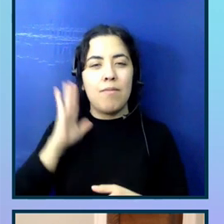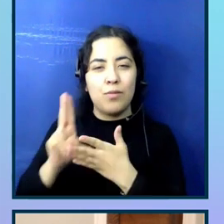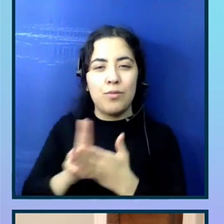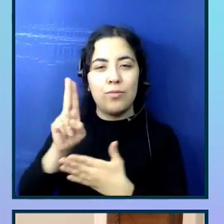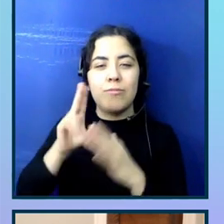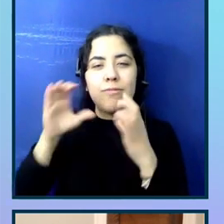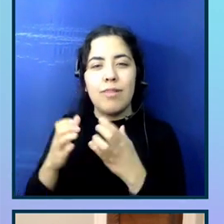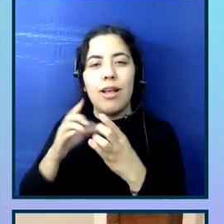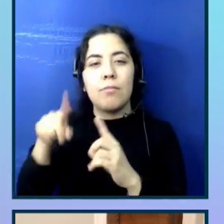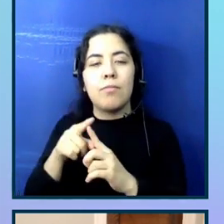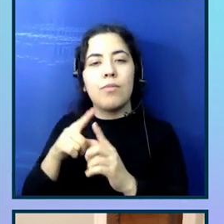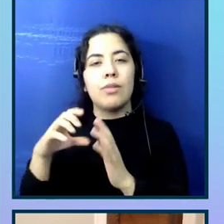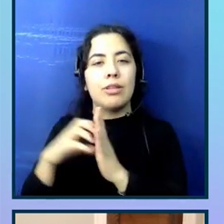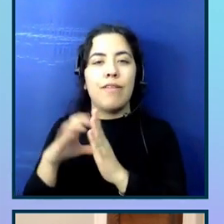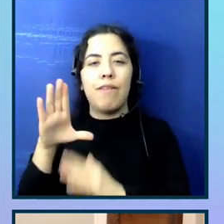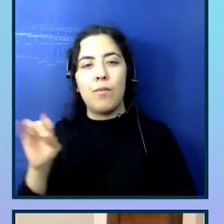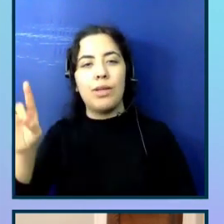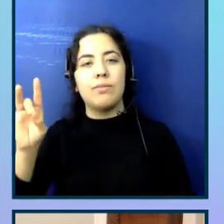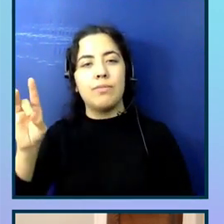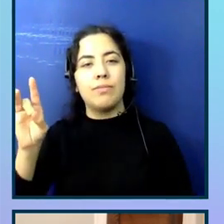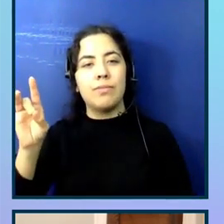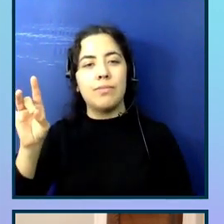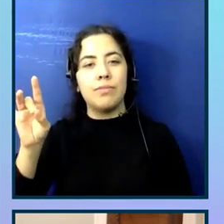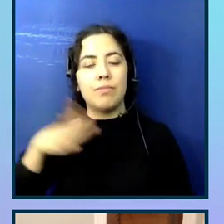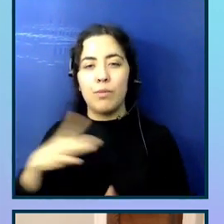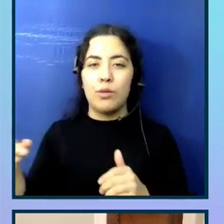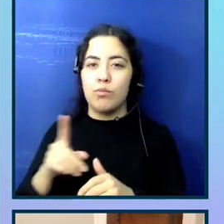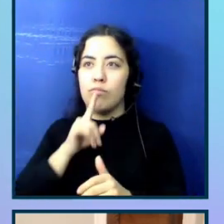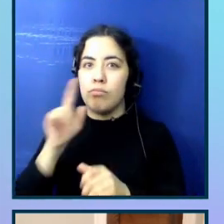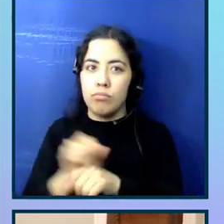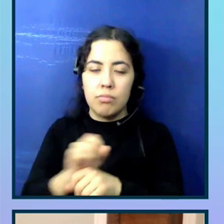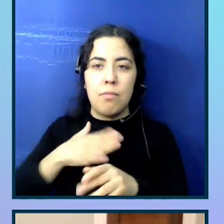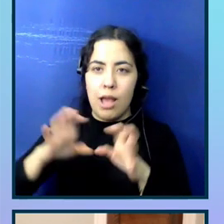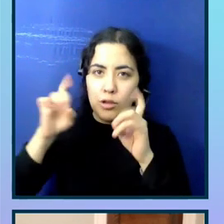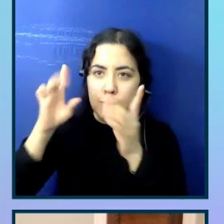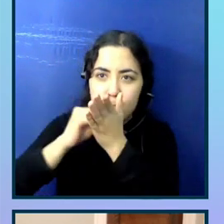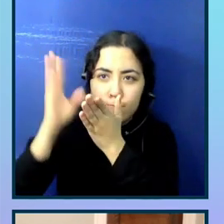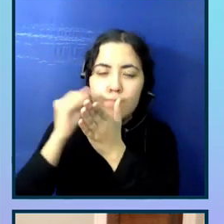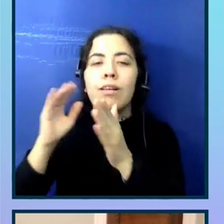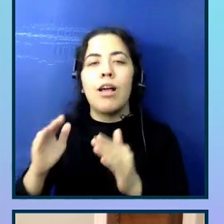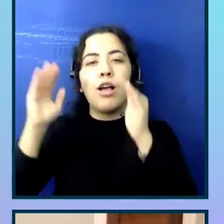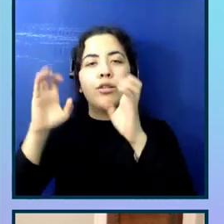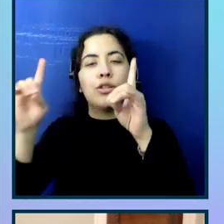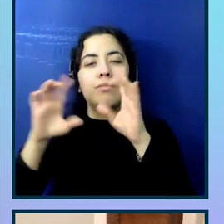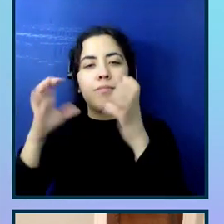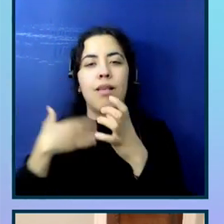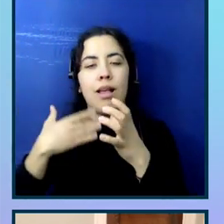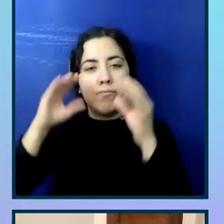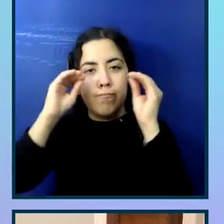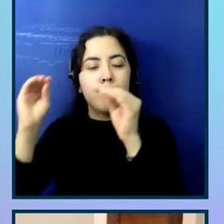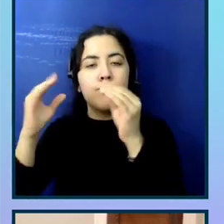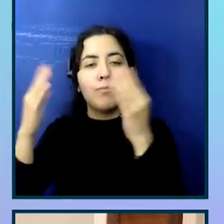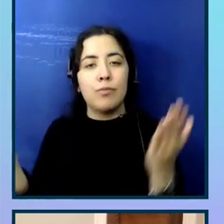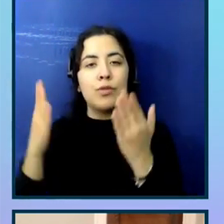class about Section 508. But my true education came when I started working in higher ed, where a lot of what we do in higher